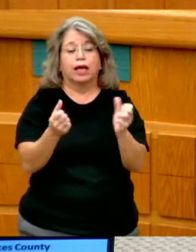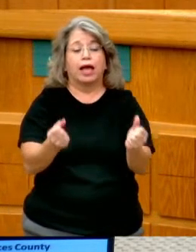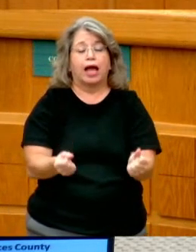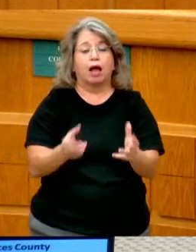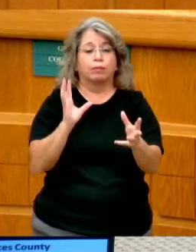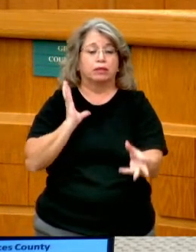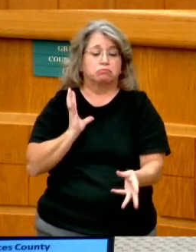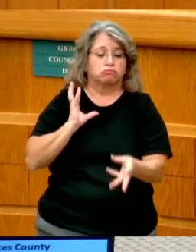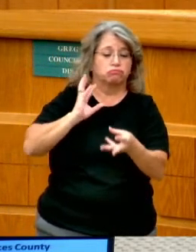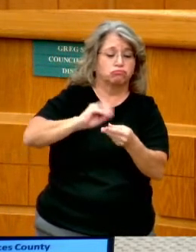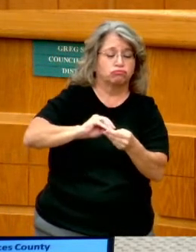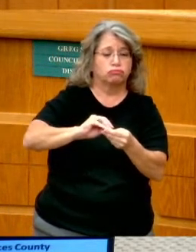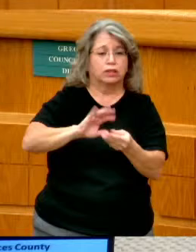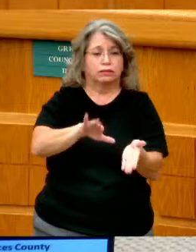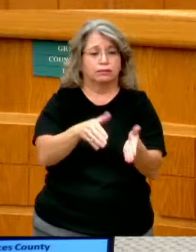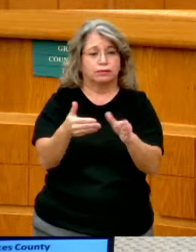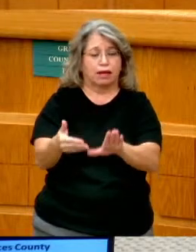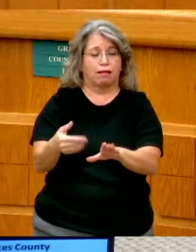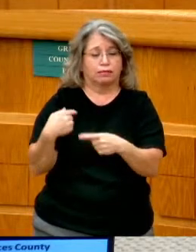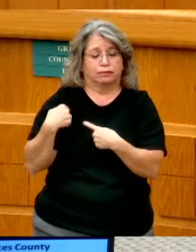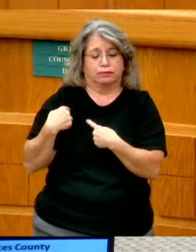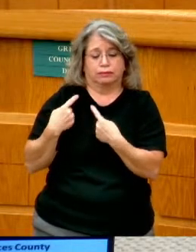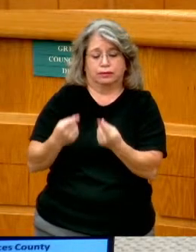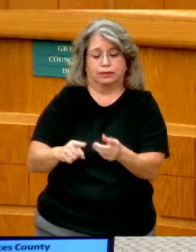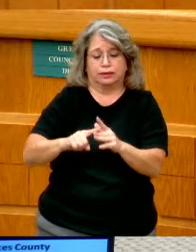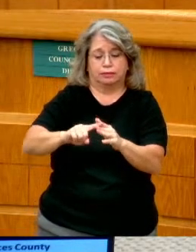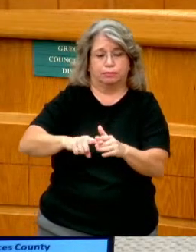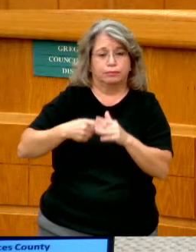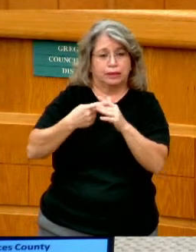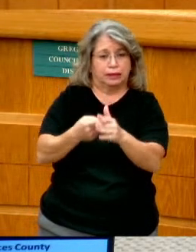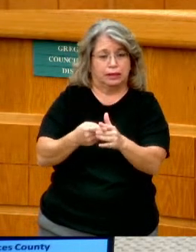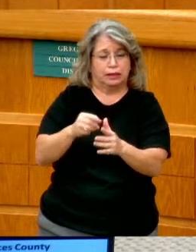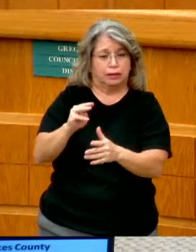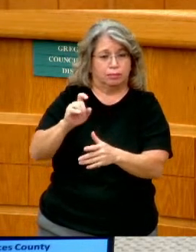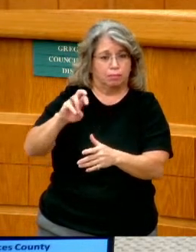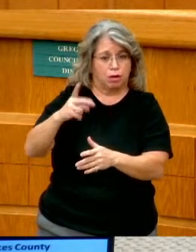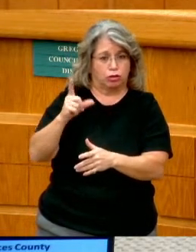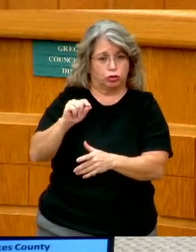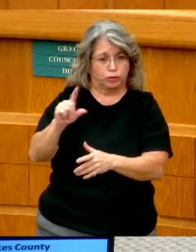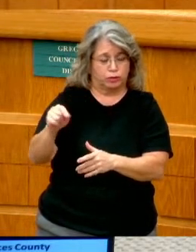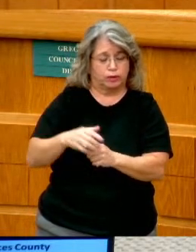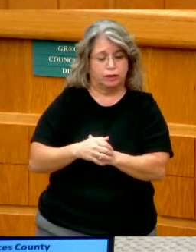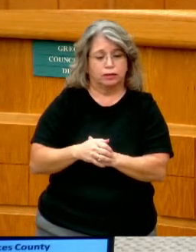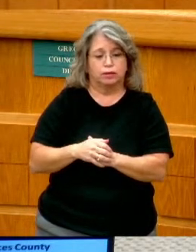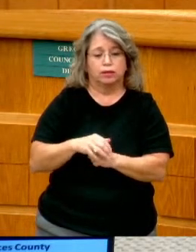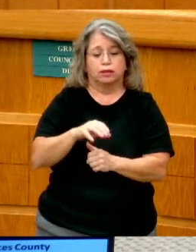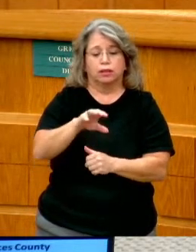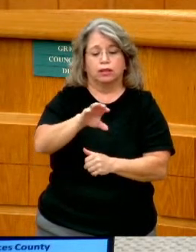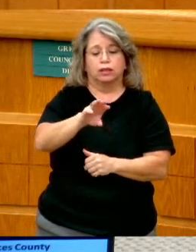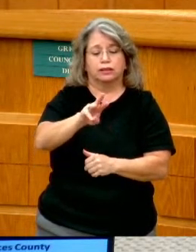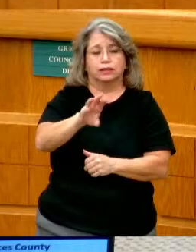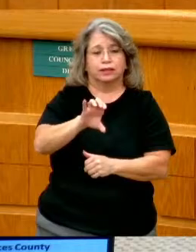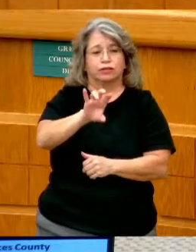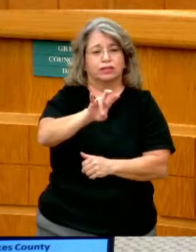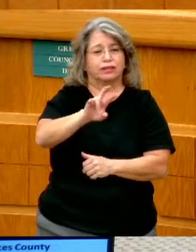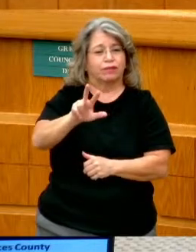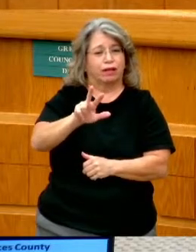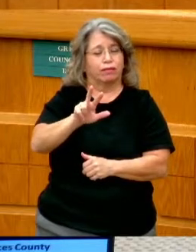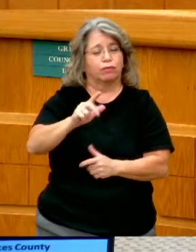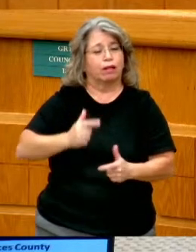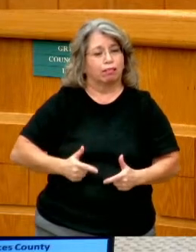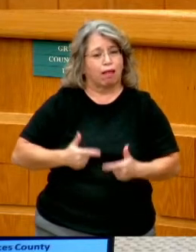have we had cumulative since the beginning of March? We've had a total of 673 lives that we've lost